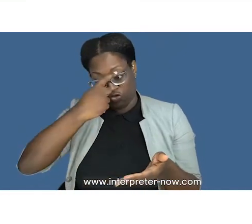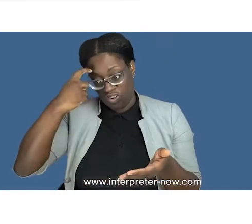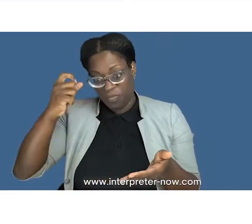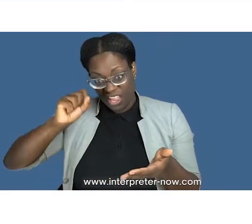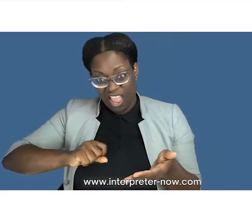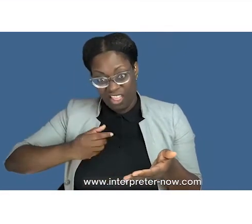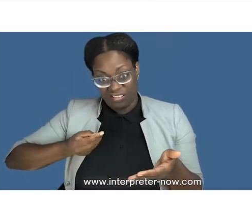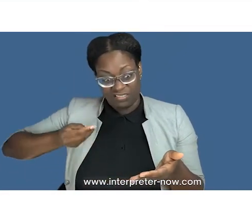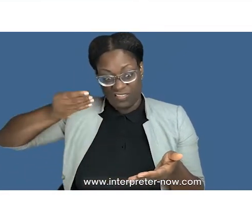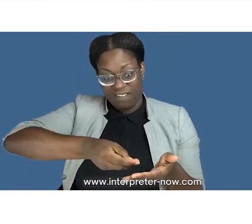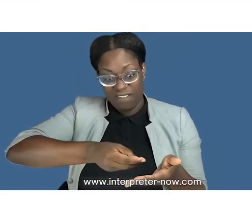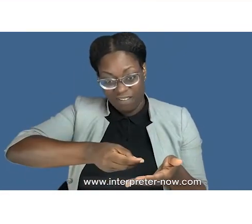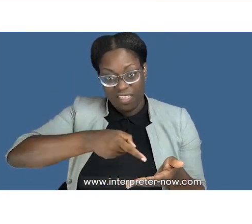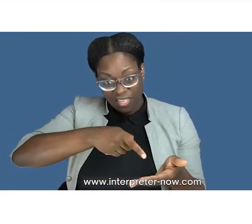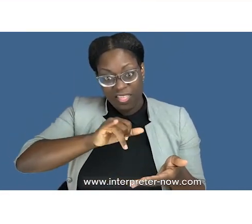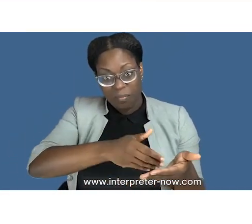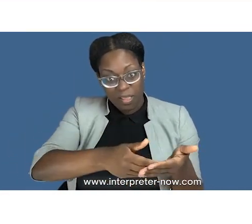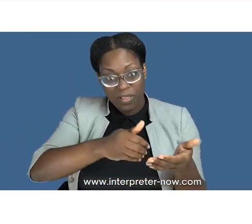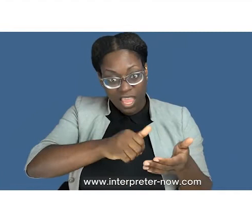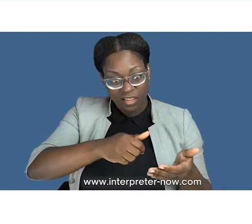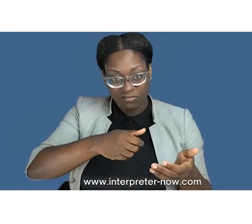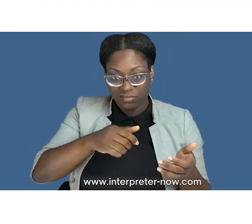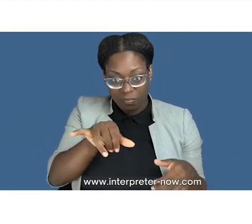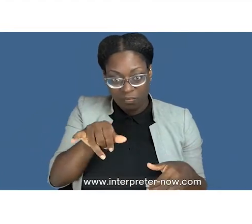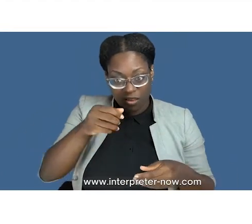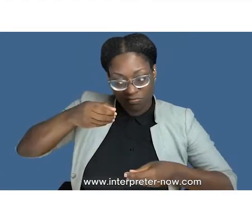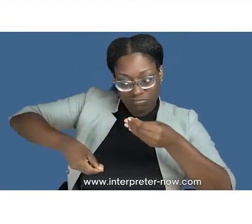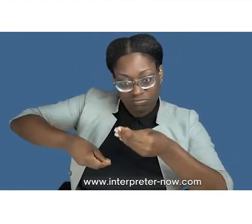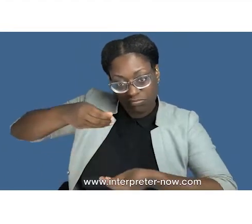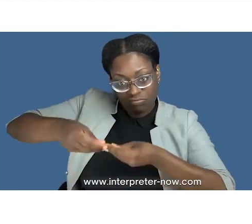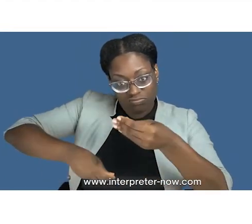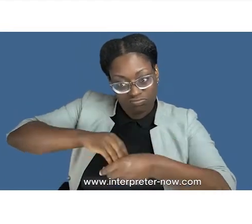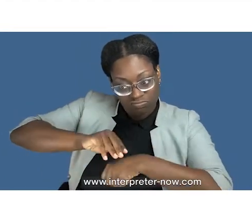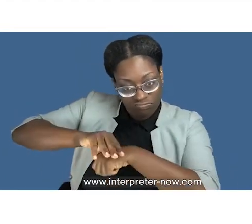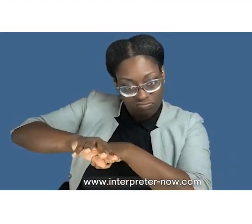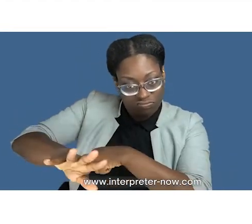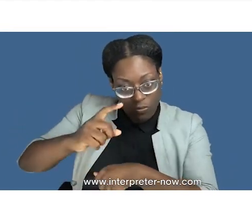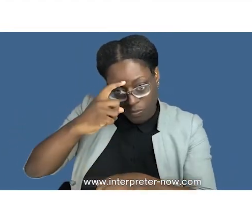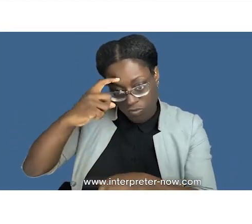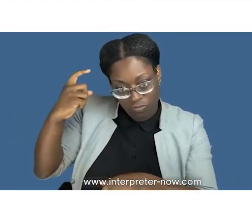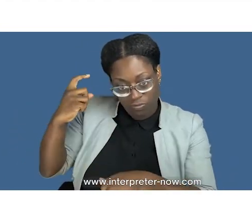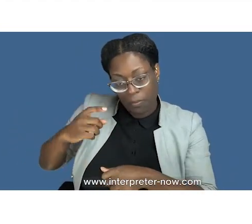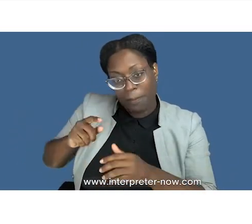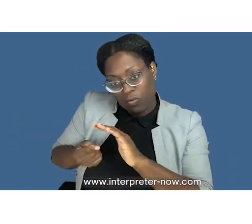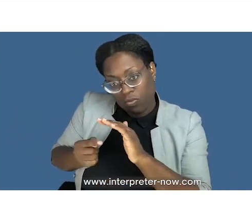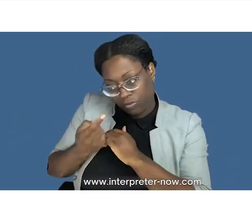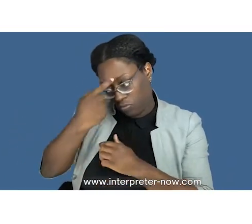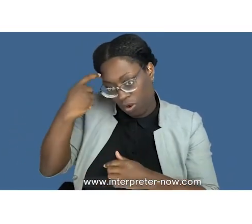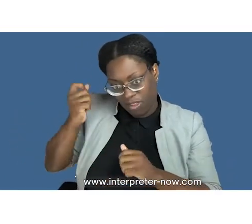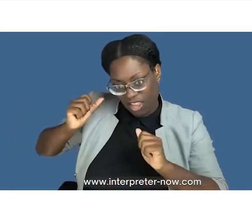from microaggressions within fetal cells from generation to generation. It's amazing that trauma can be passed on through